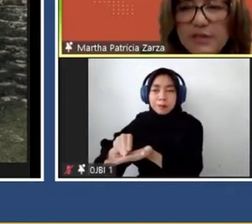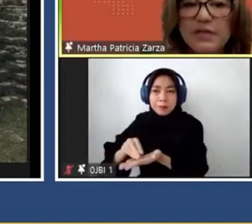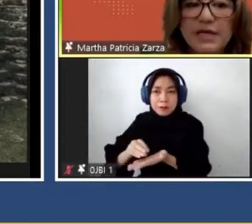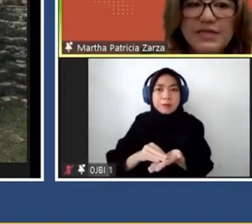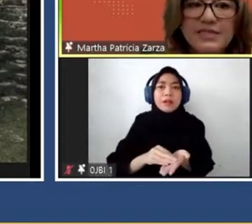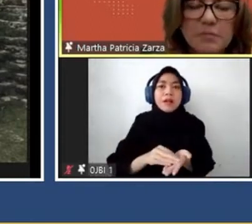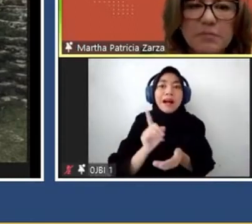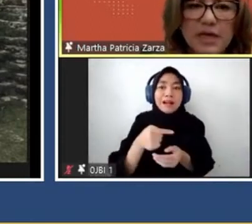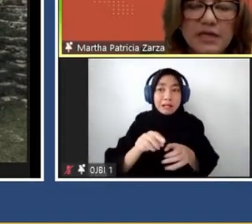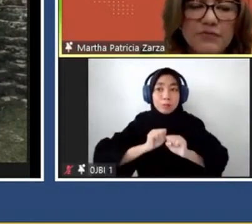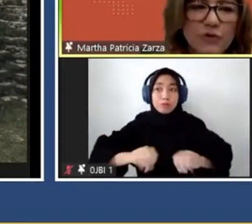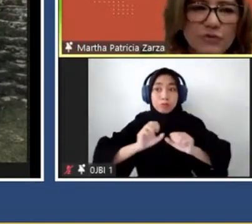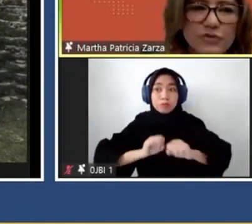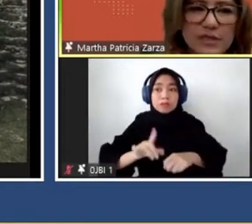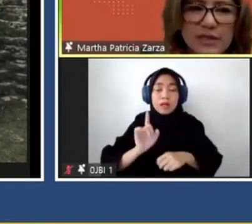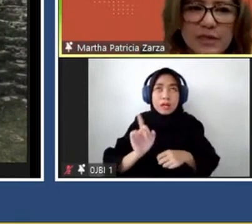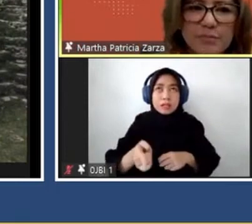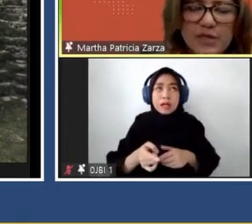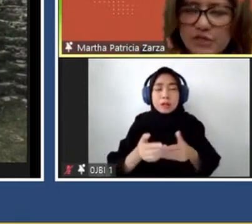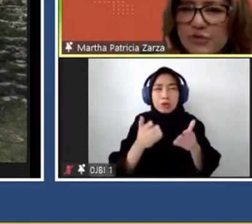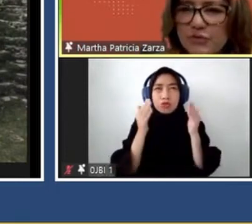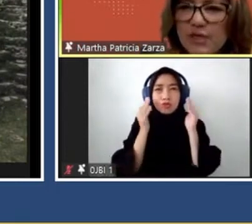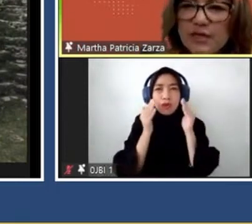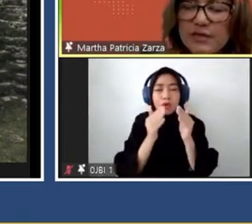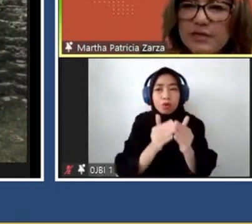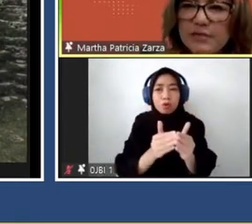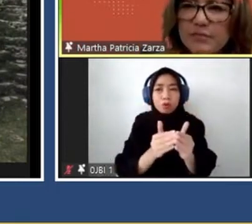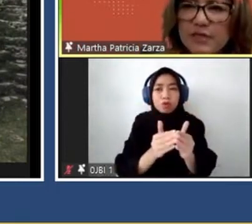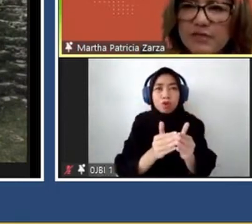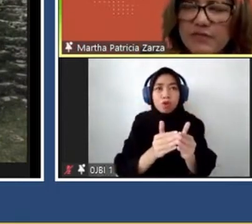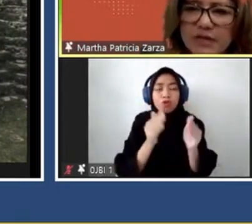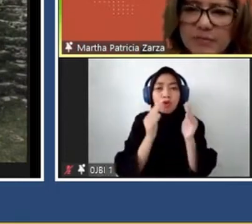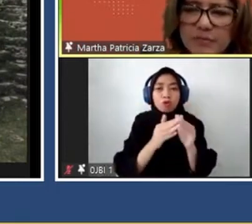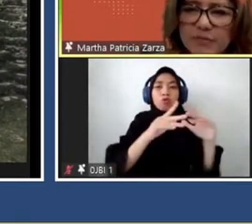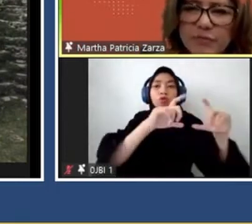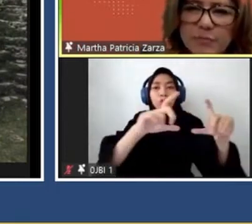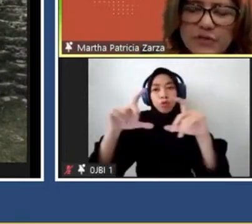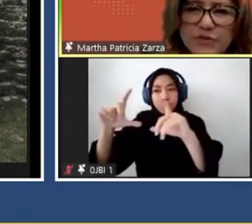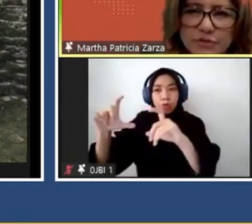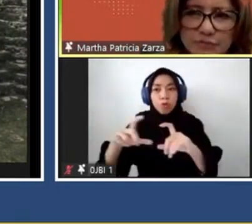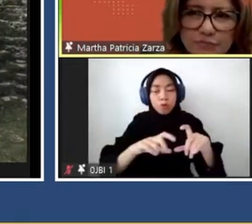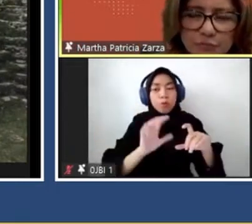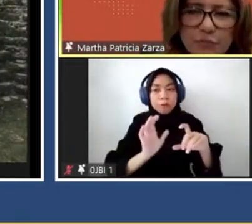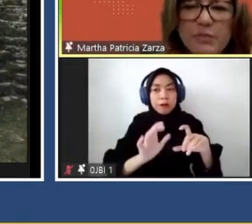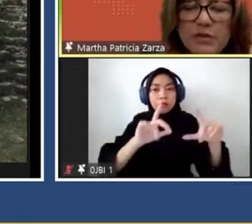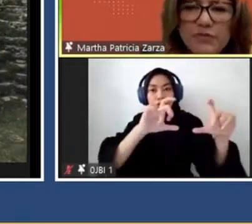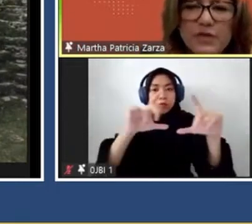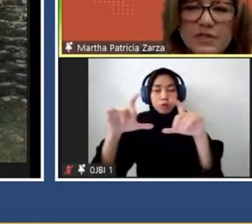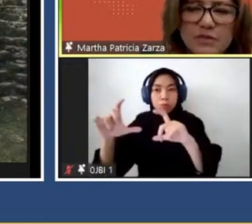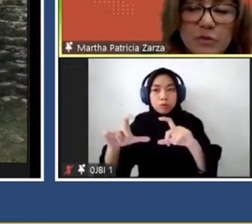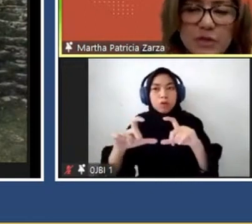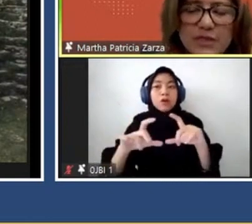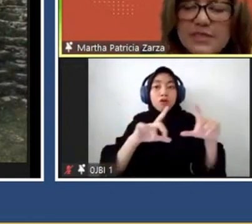book that is mainly focused in the pictures. We got very beautiful pictures of the women